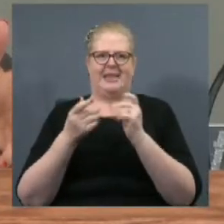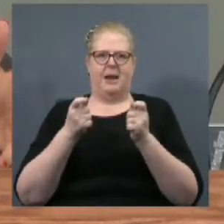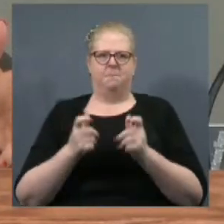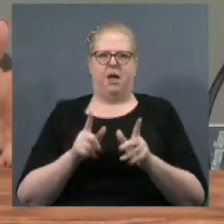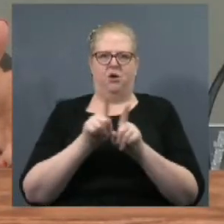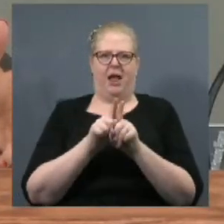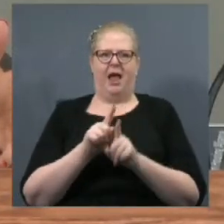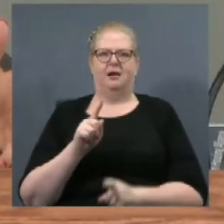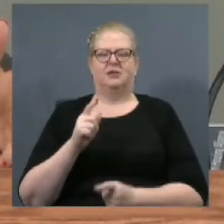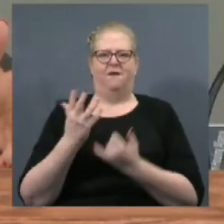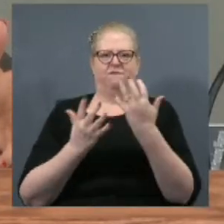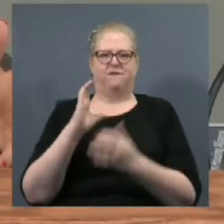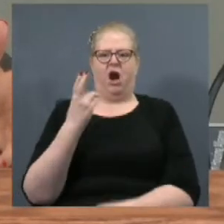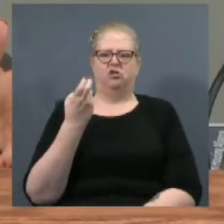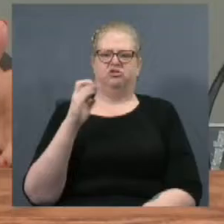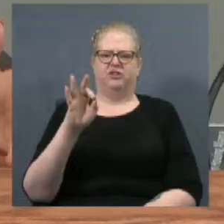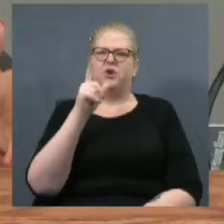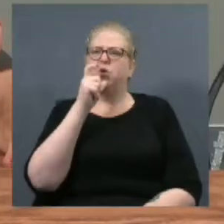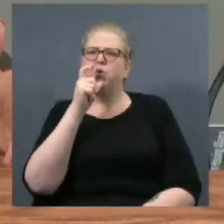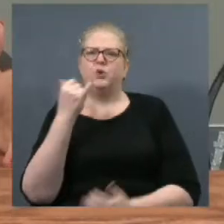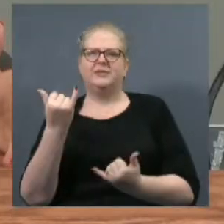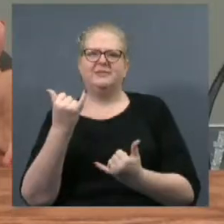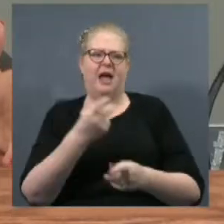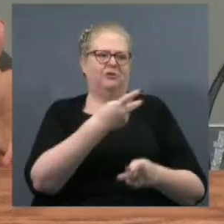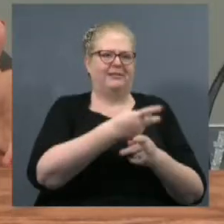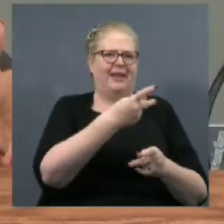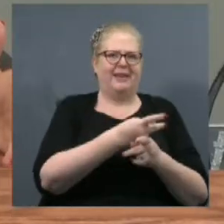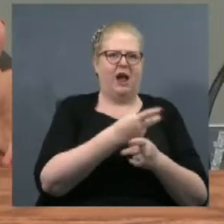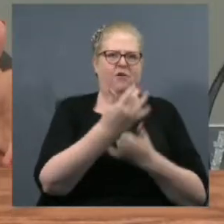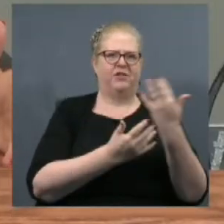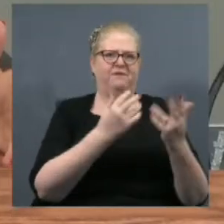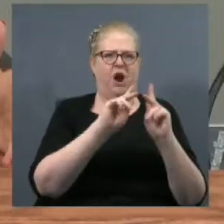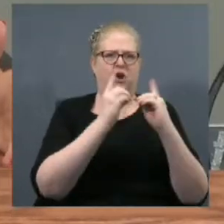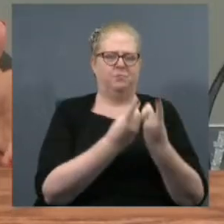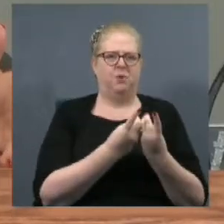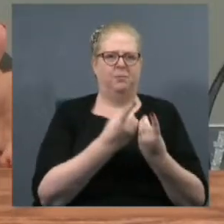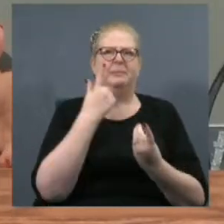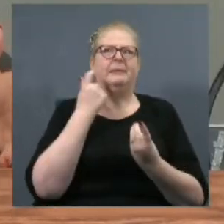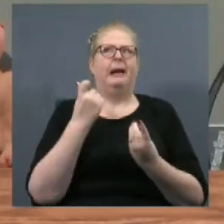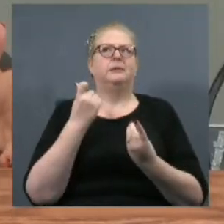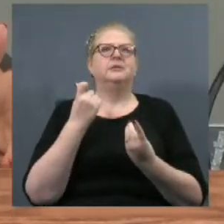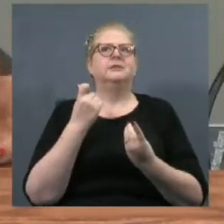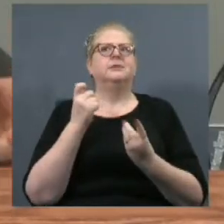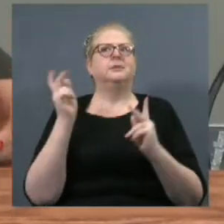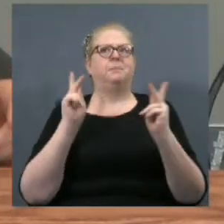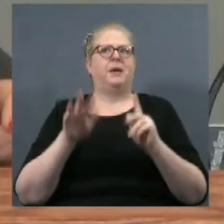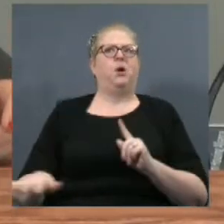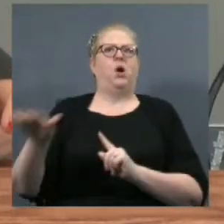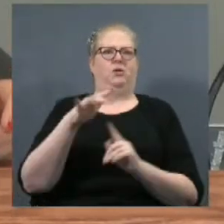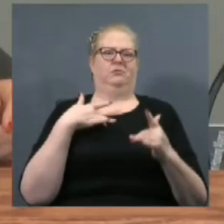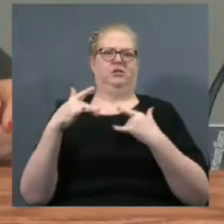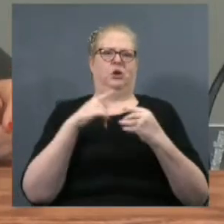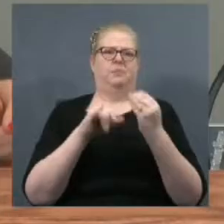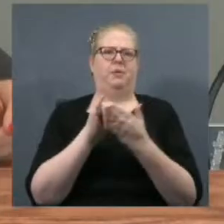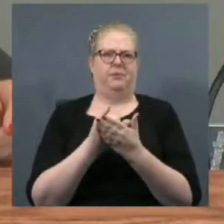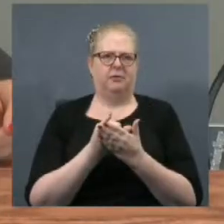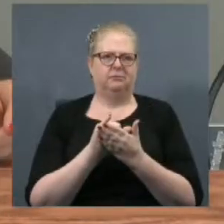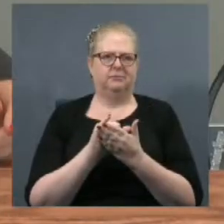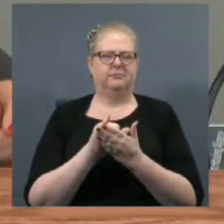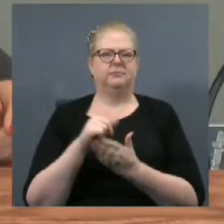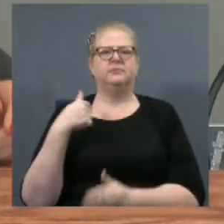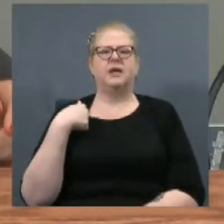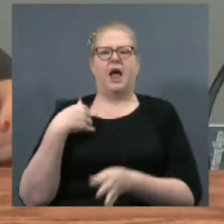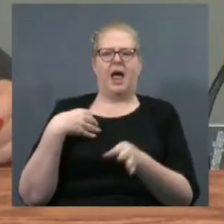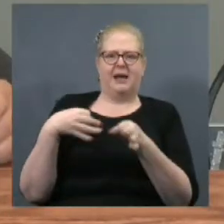care of the fire department? I mean, fire is important to our citizens, and I've explained to them that we have somebody